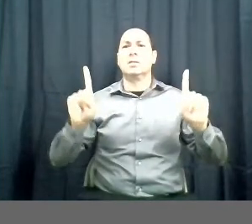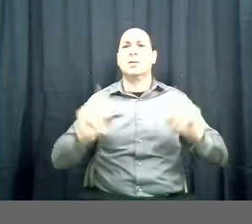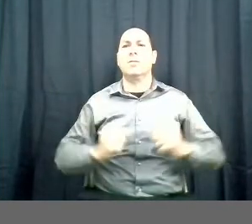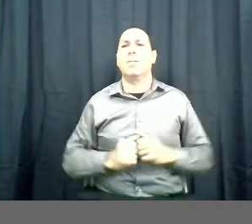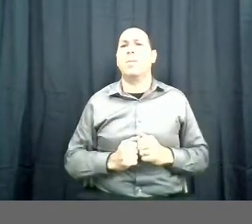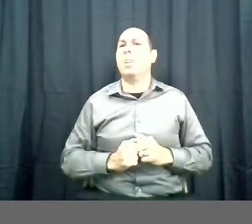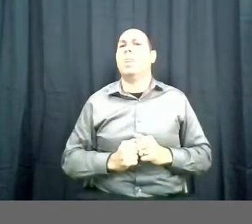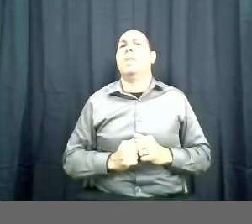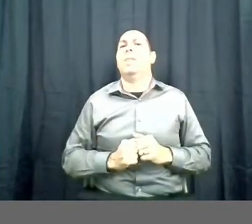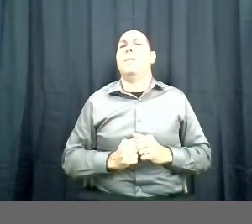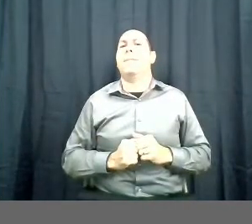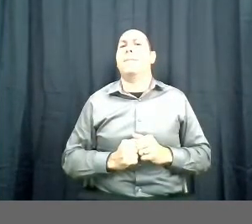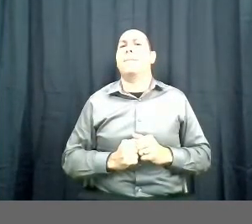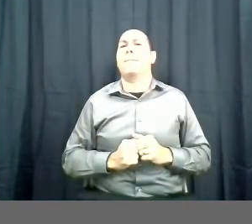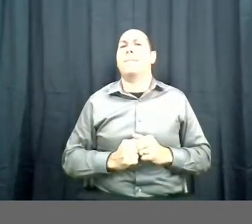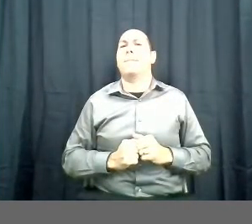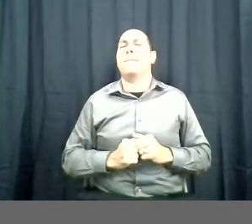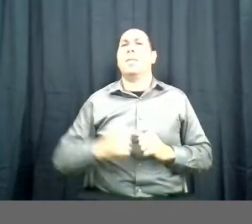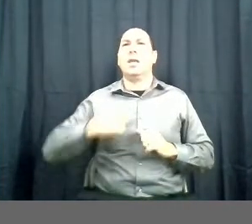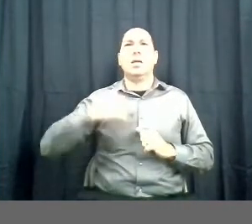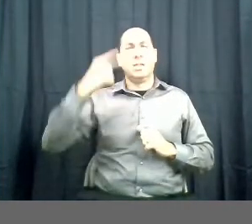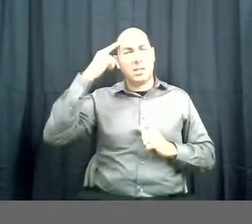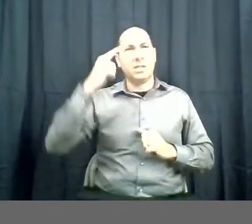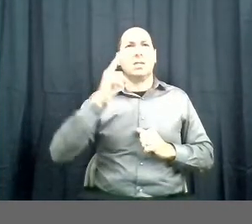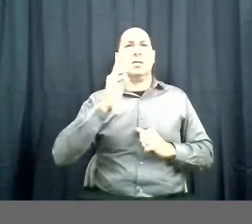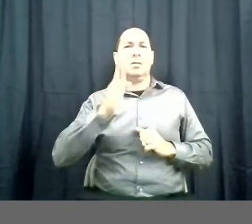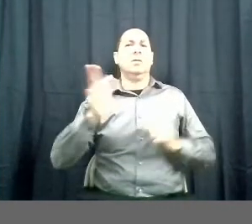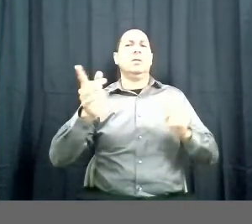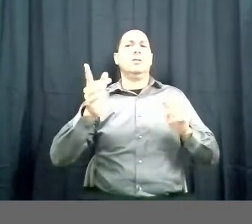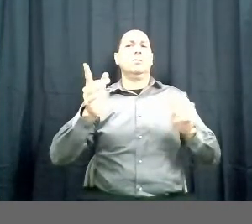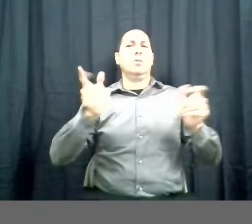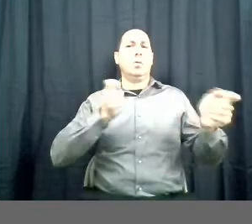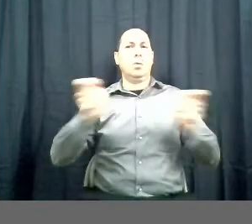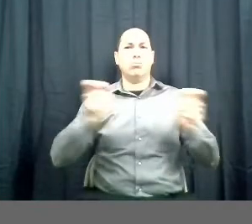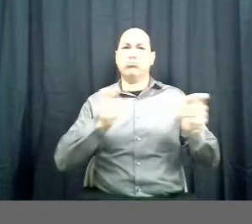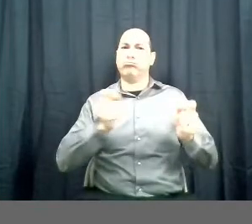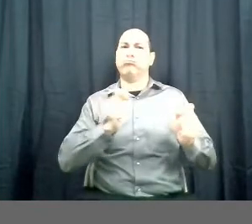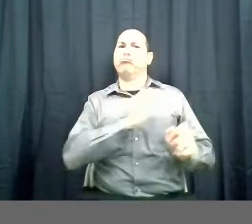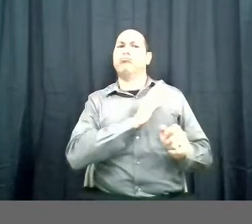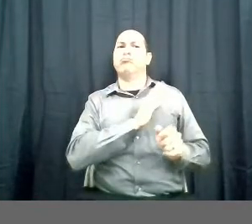Look, I think he's going to be a great governor, and I think that we need to involve him